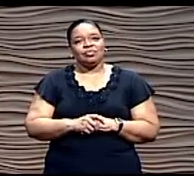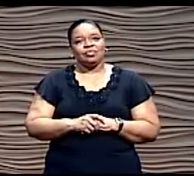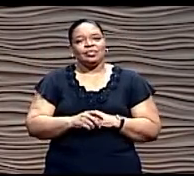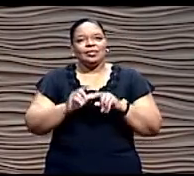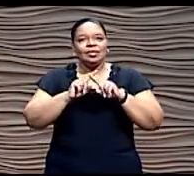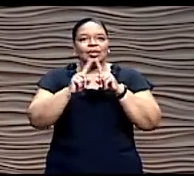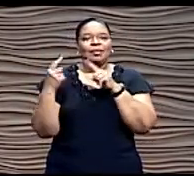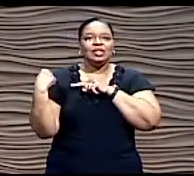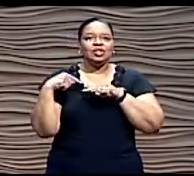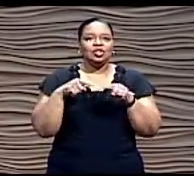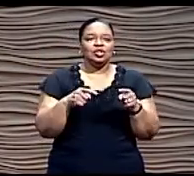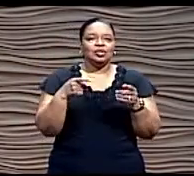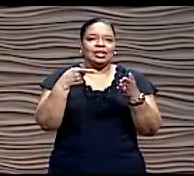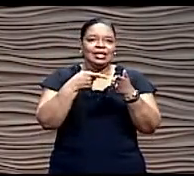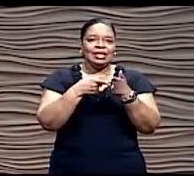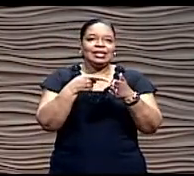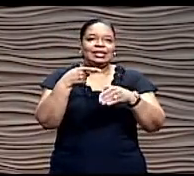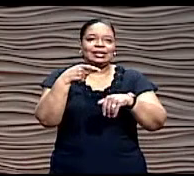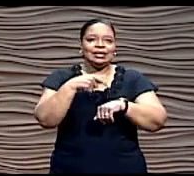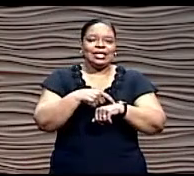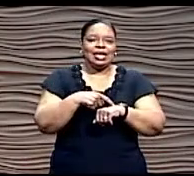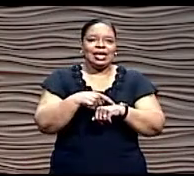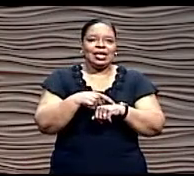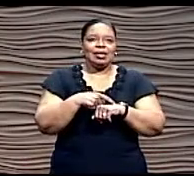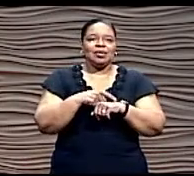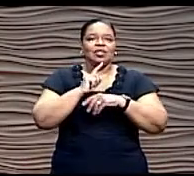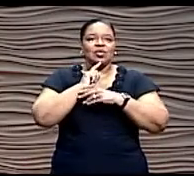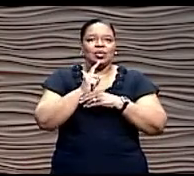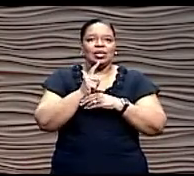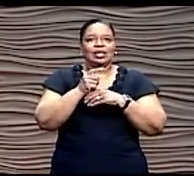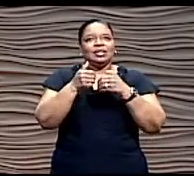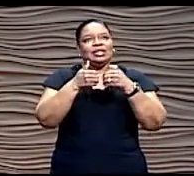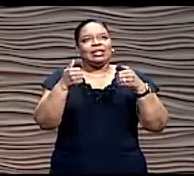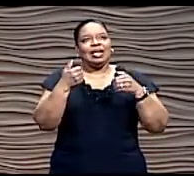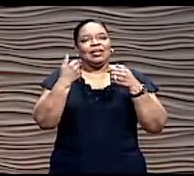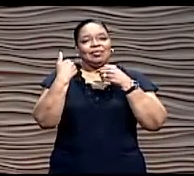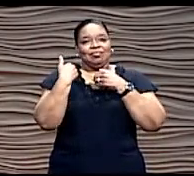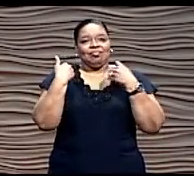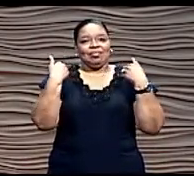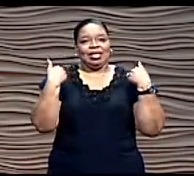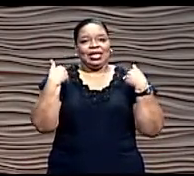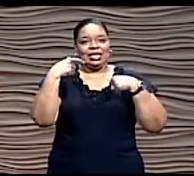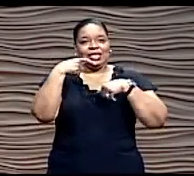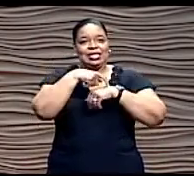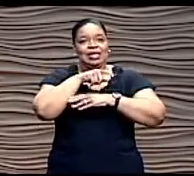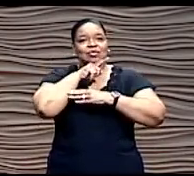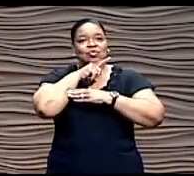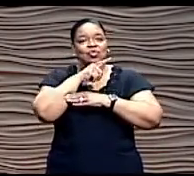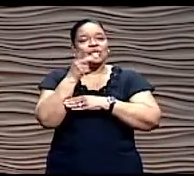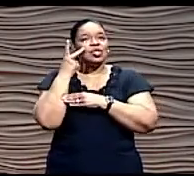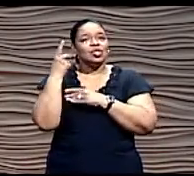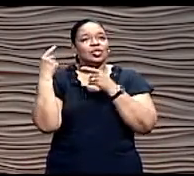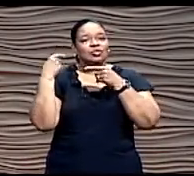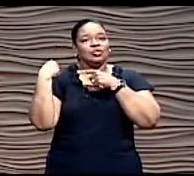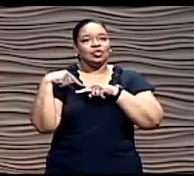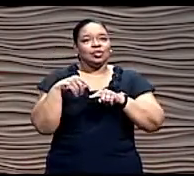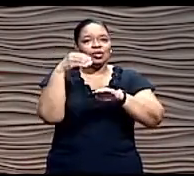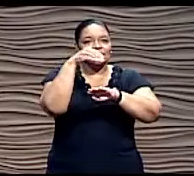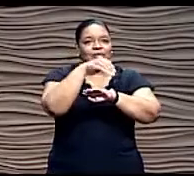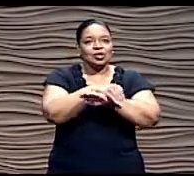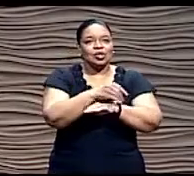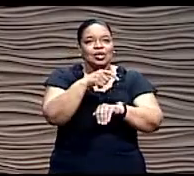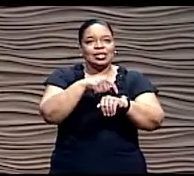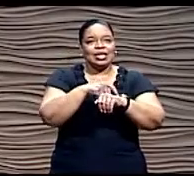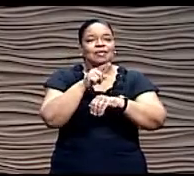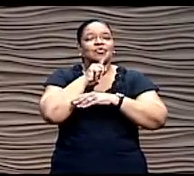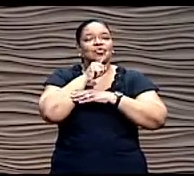But during this period of being away, I've had a chance to look in some dark moments to see the bright